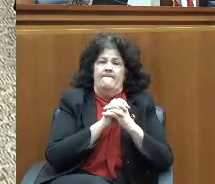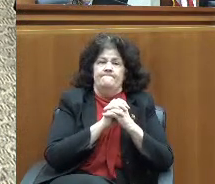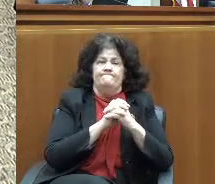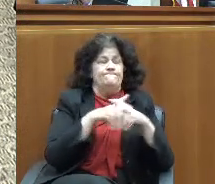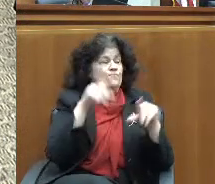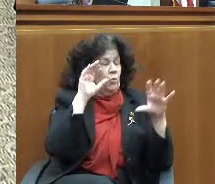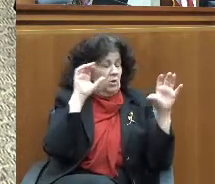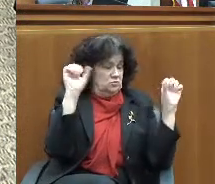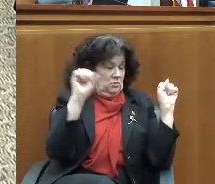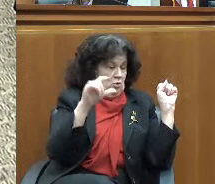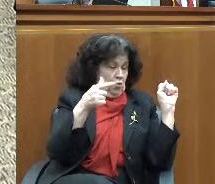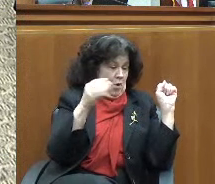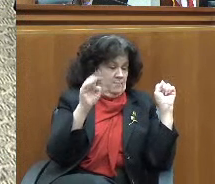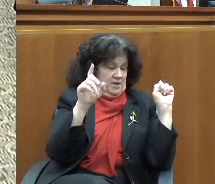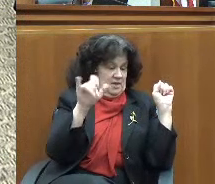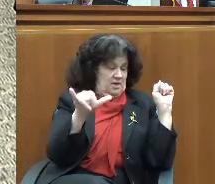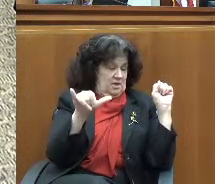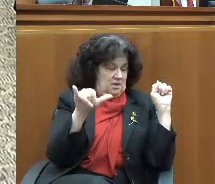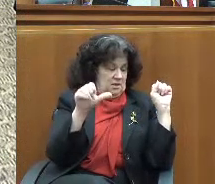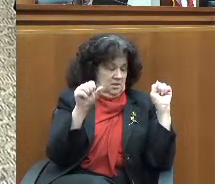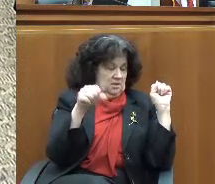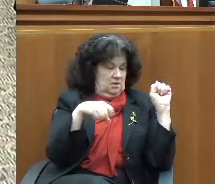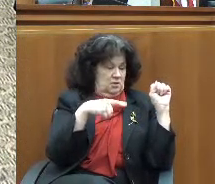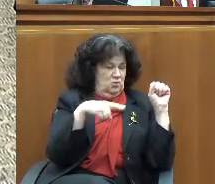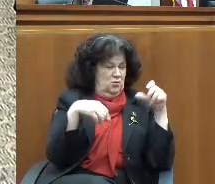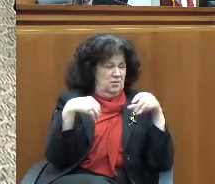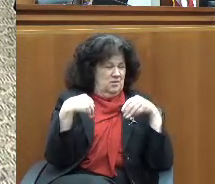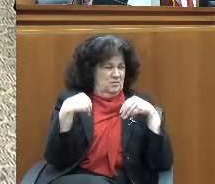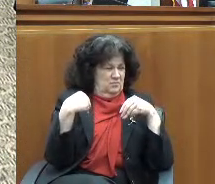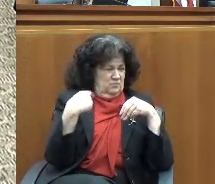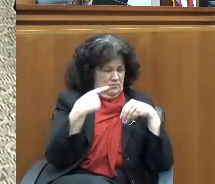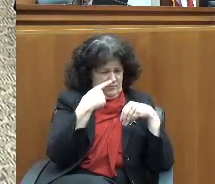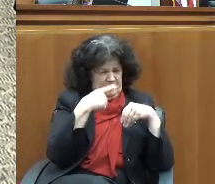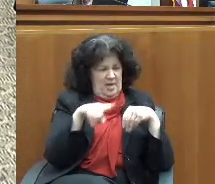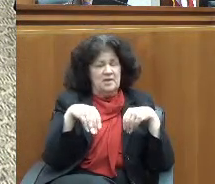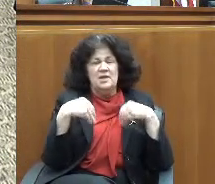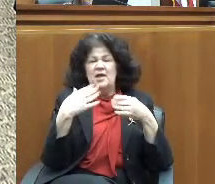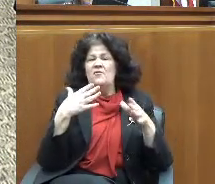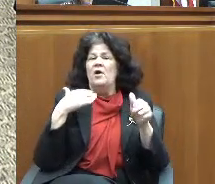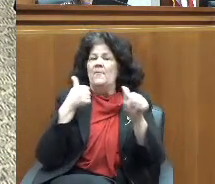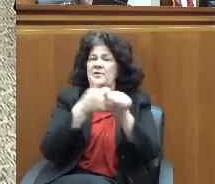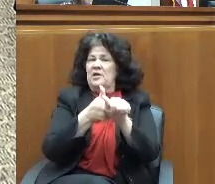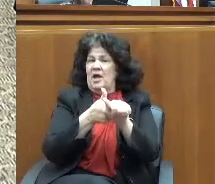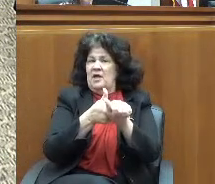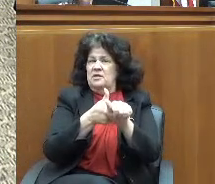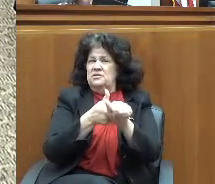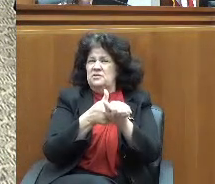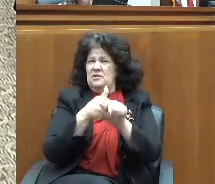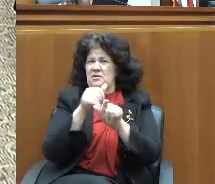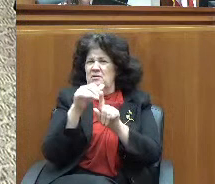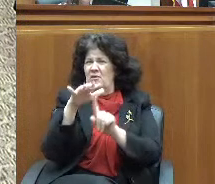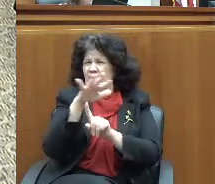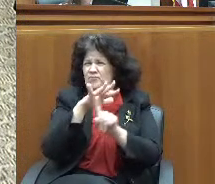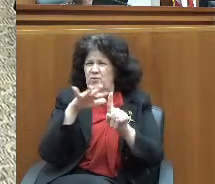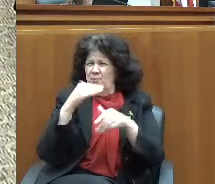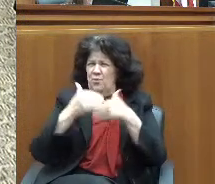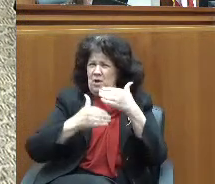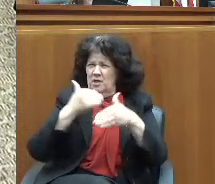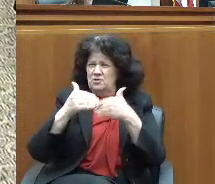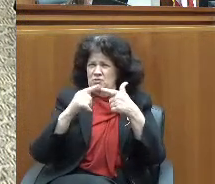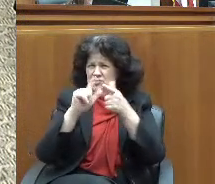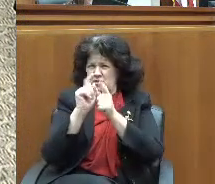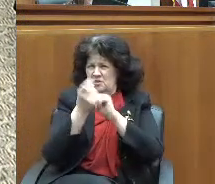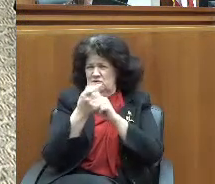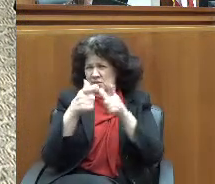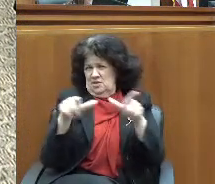Superintendent Berman, can you give just kind of a brief update surrounding the progress on changing the